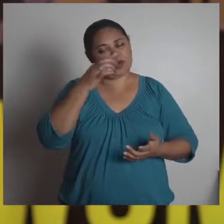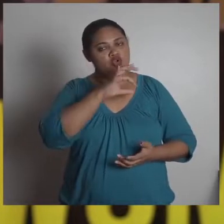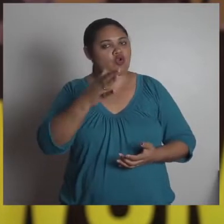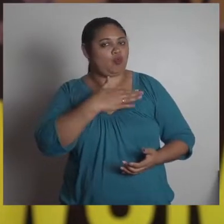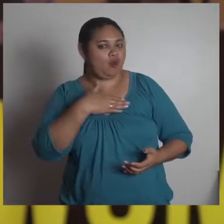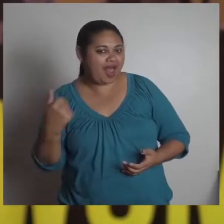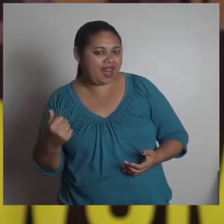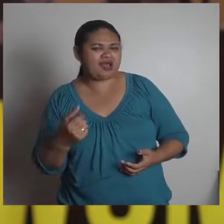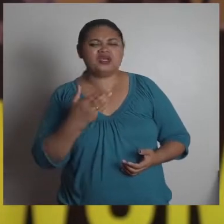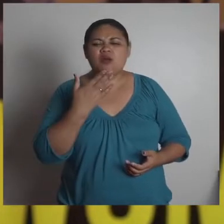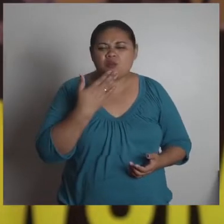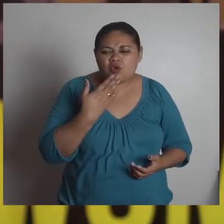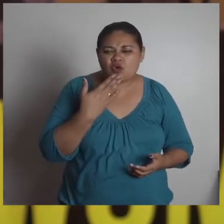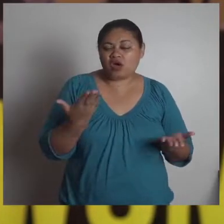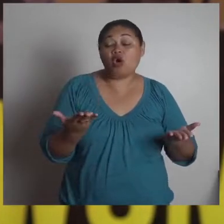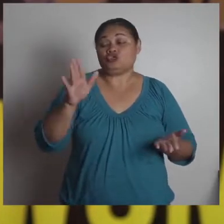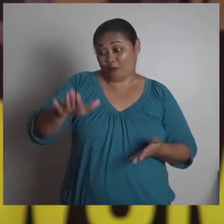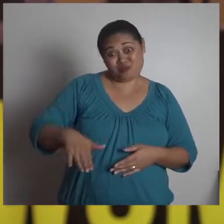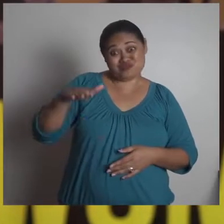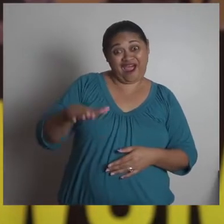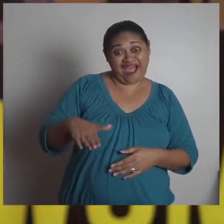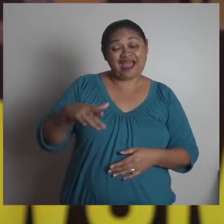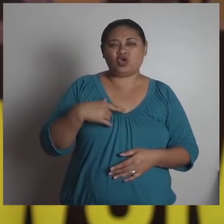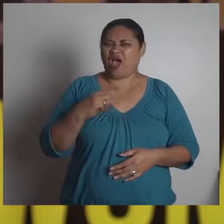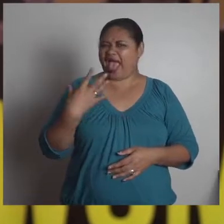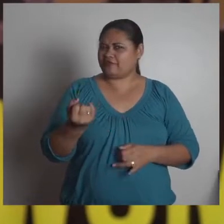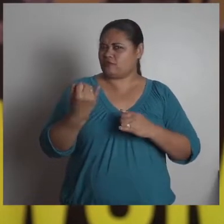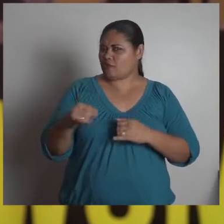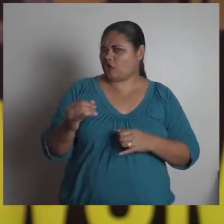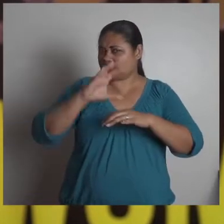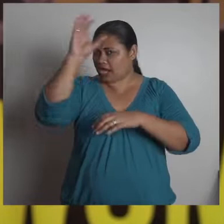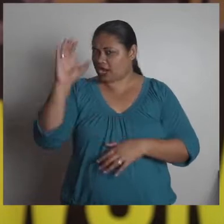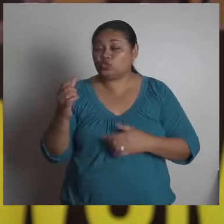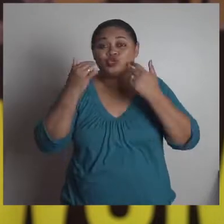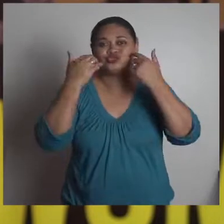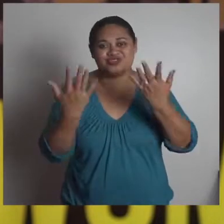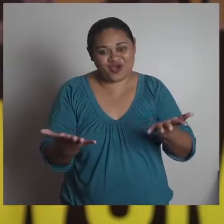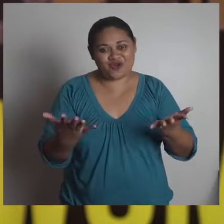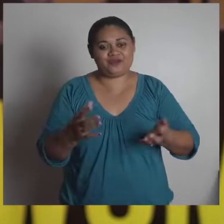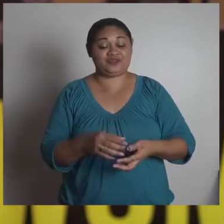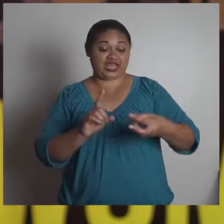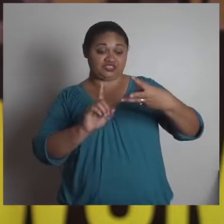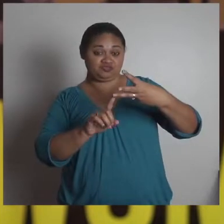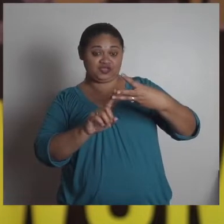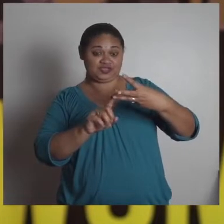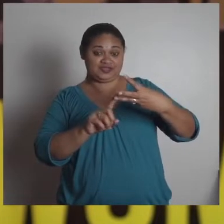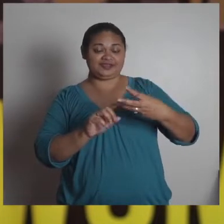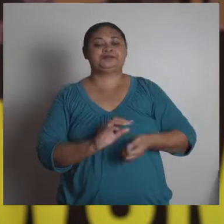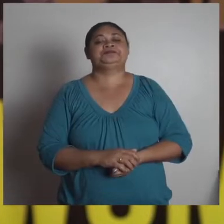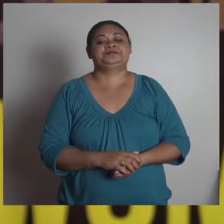system. It'll show because people are unwell, because they're poor, because things are going wrong within the country. It'll show